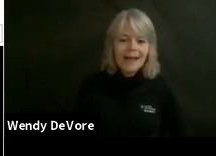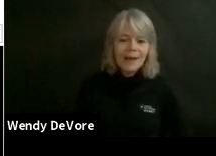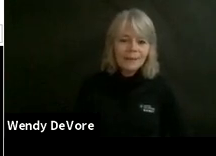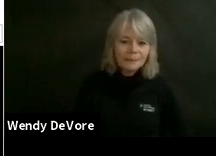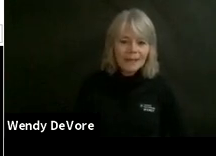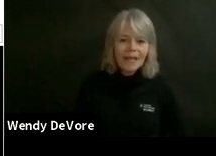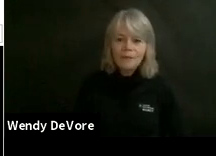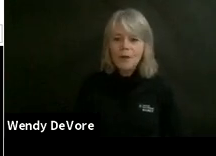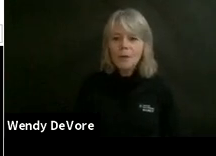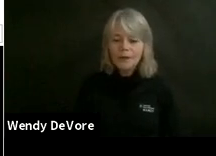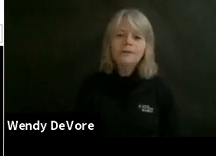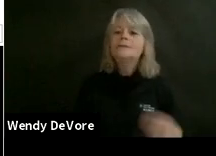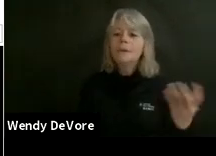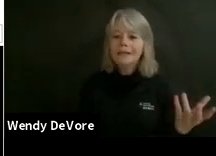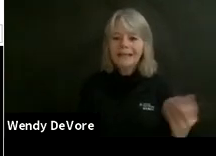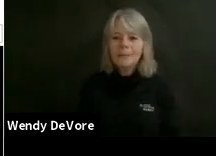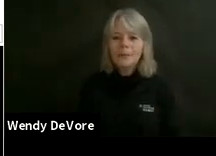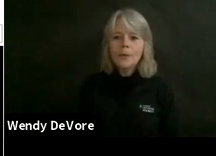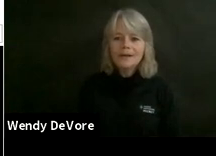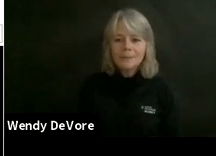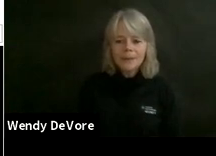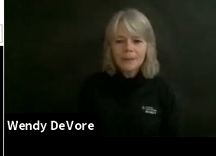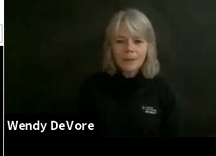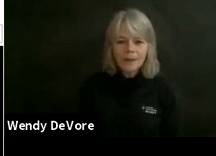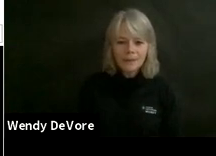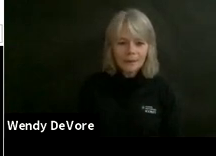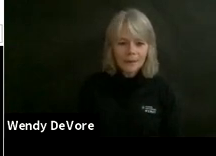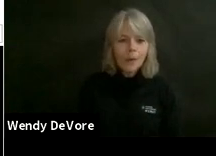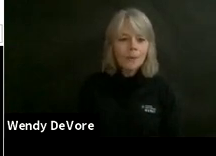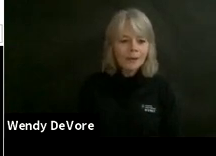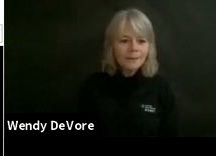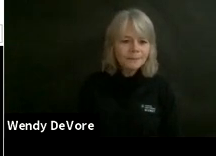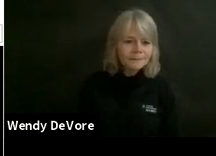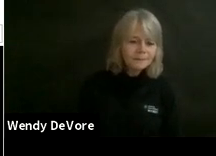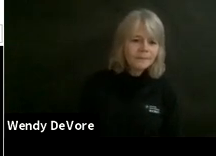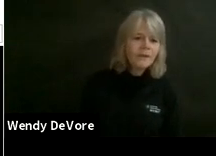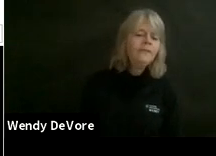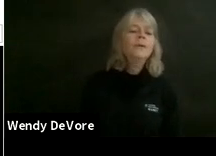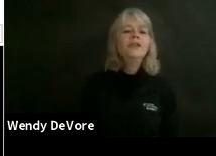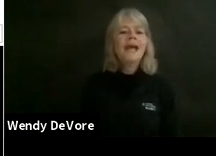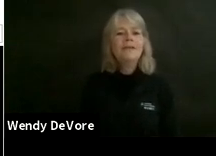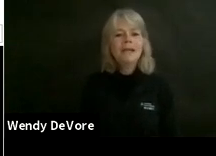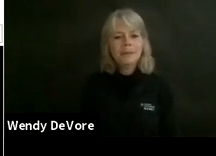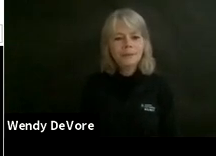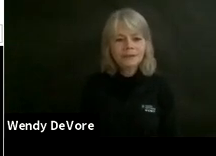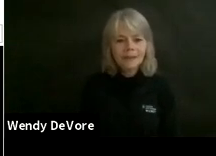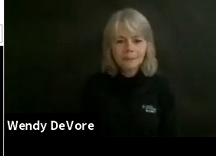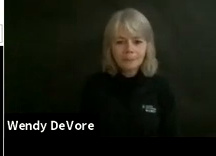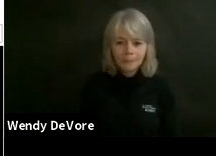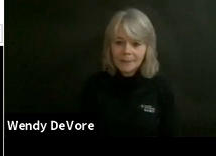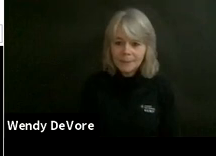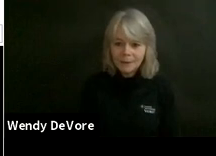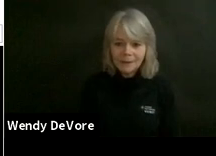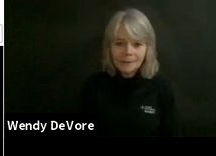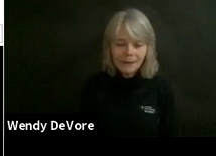Now, if you were, for example, going to meet with Omar, if you were to have an in-person